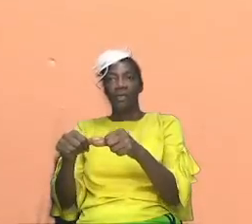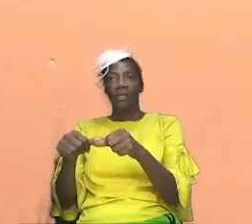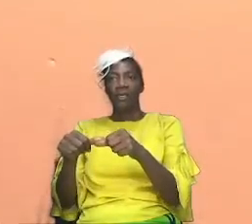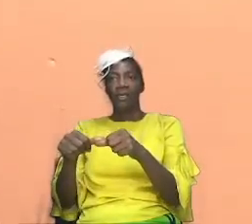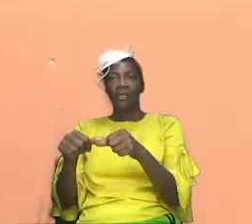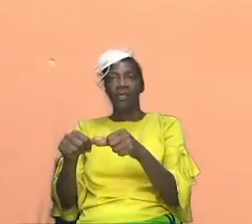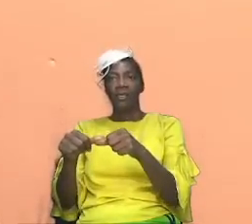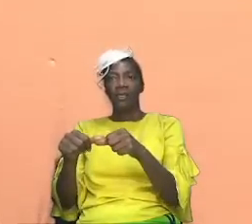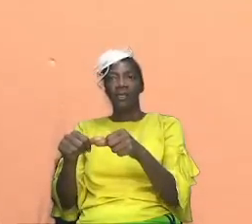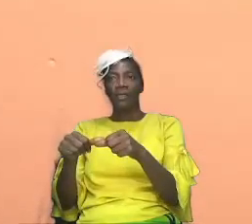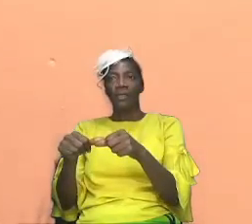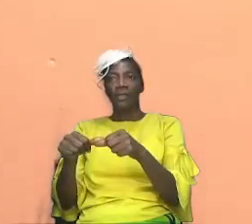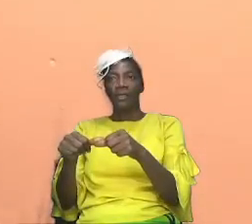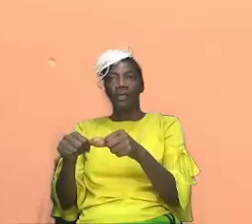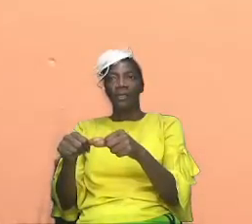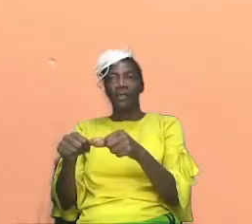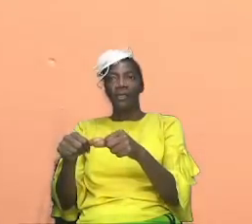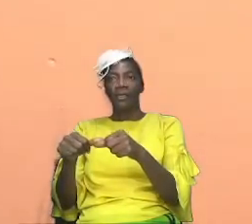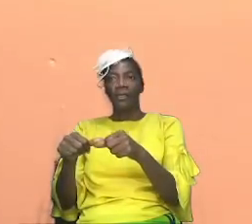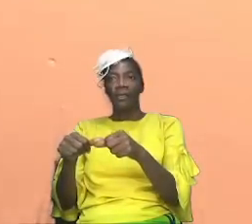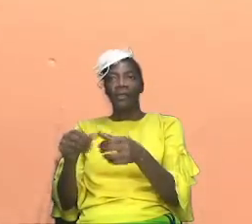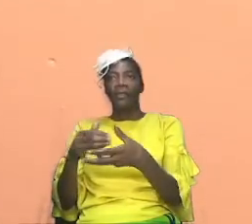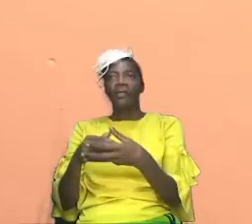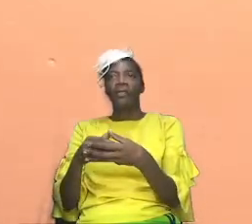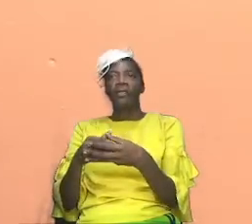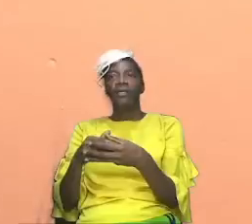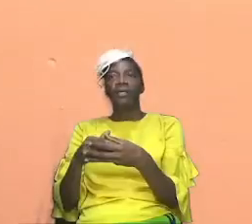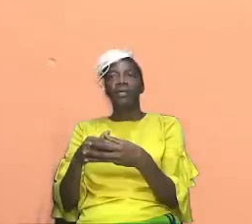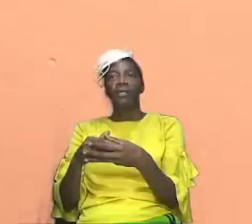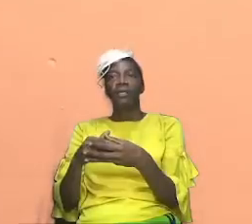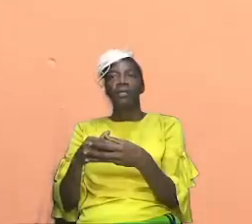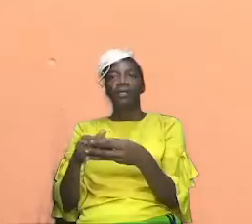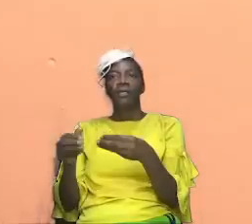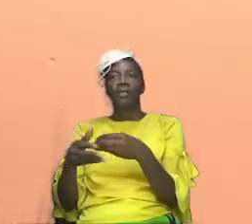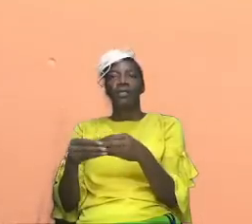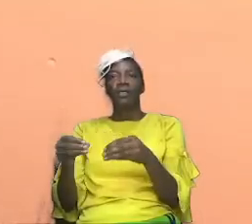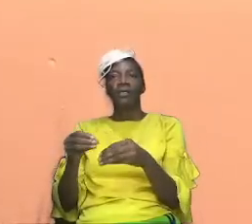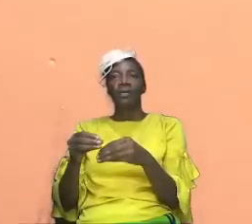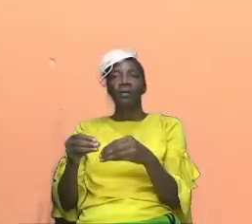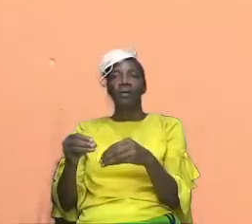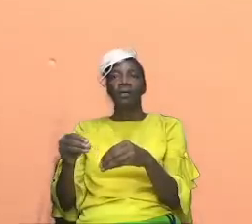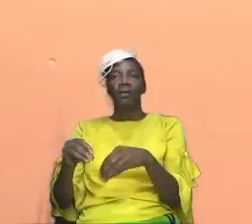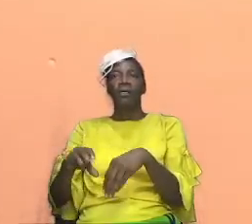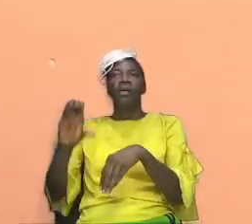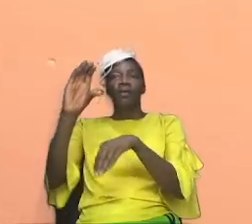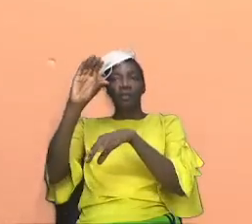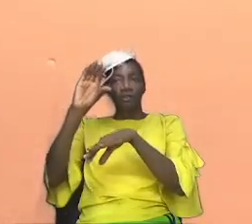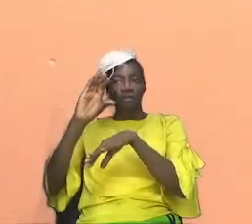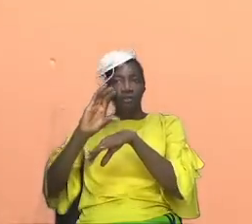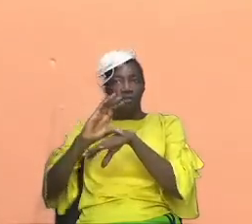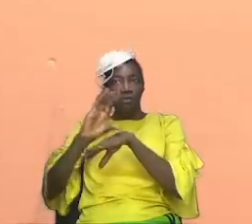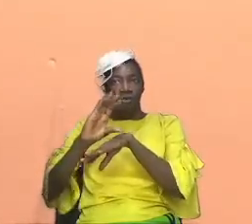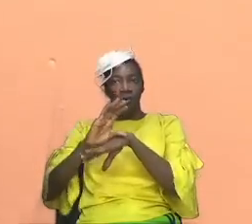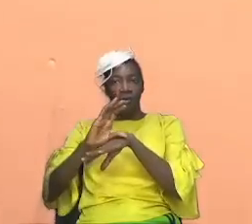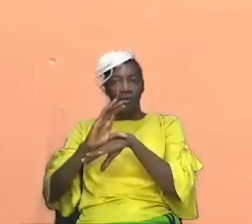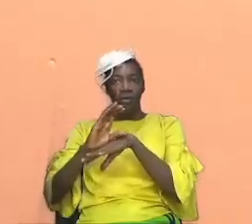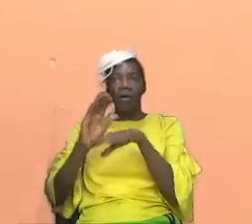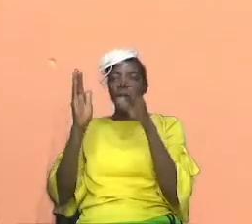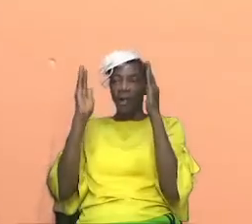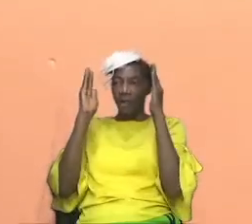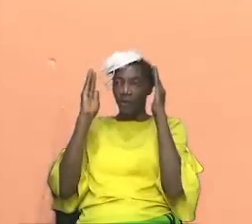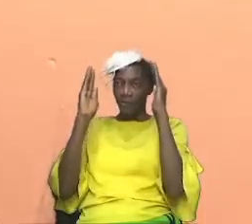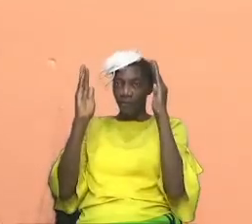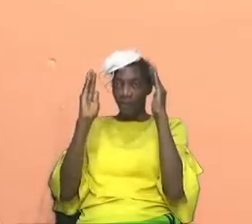the series, The Church. We have been focusing on